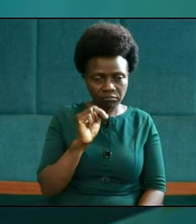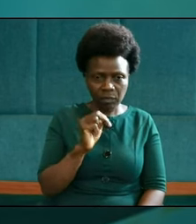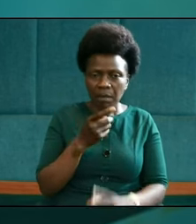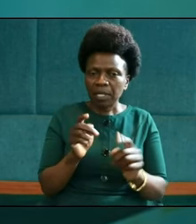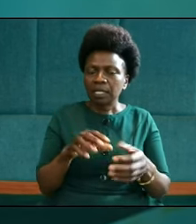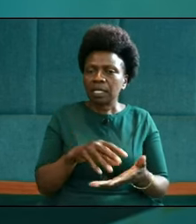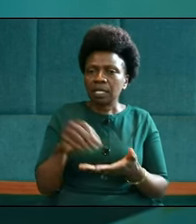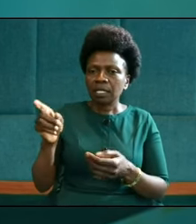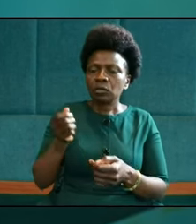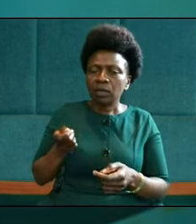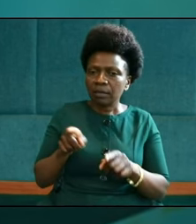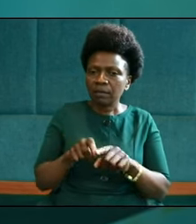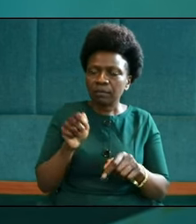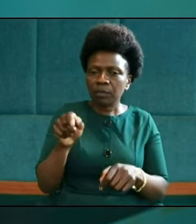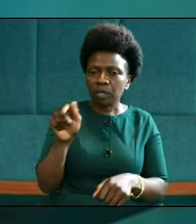Then